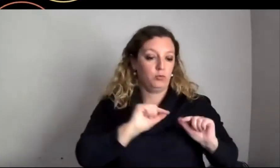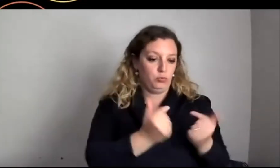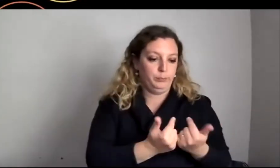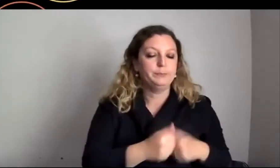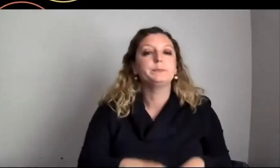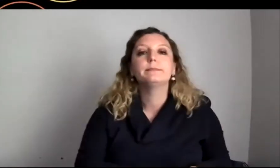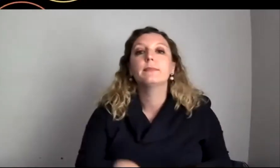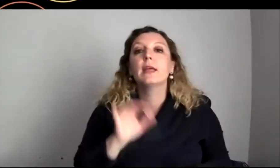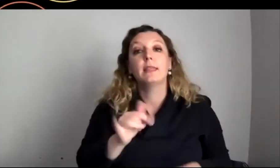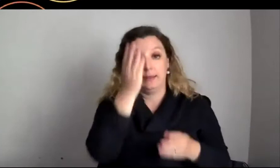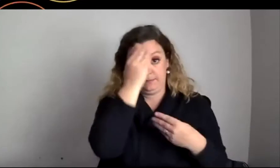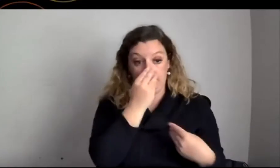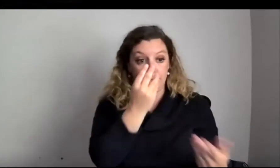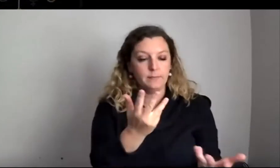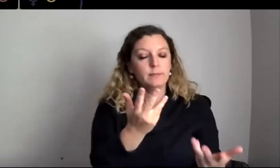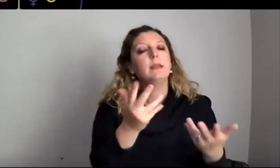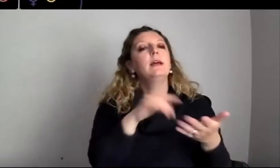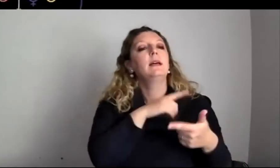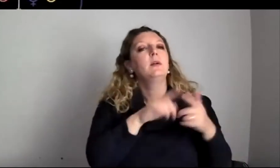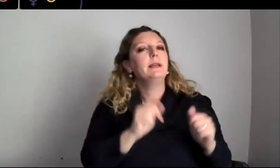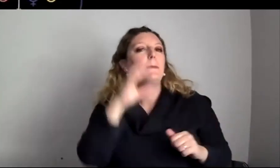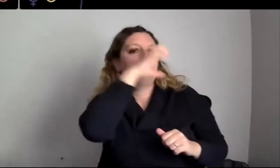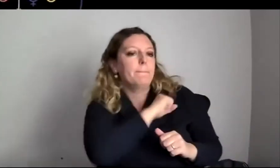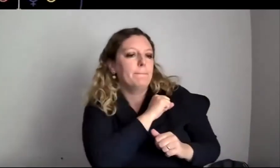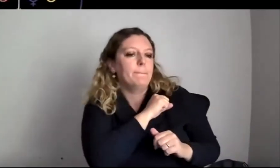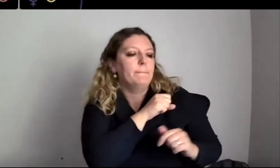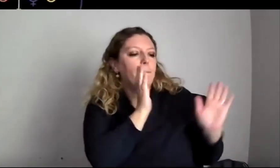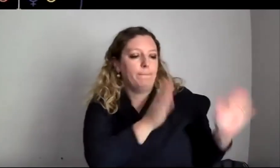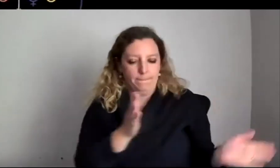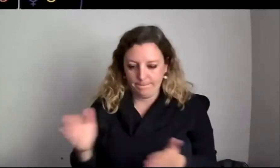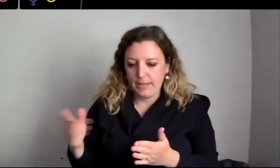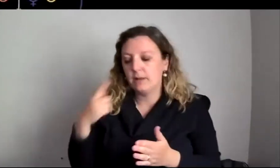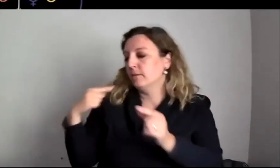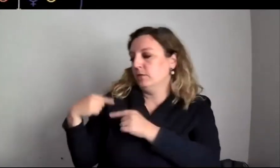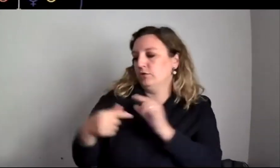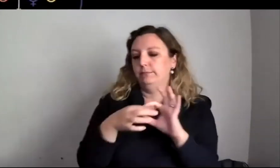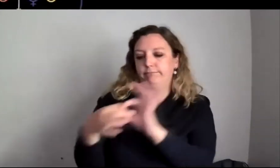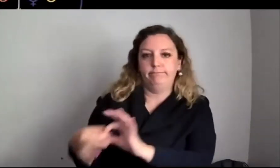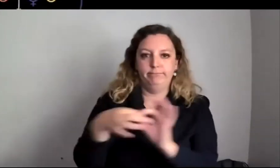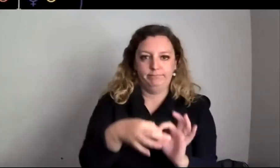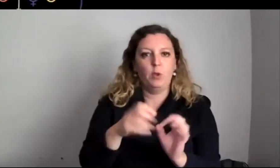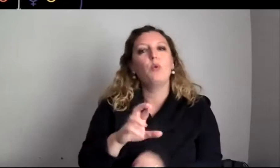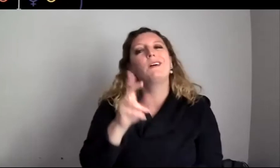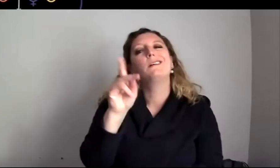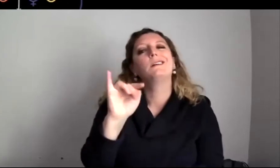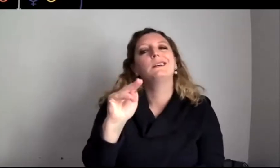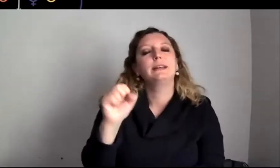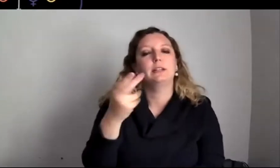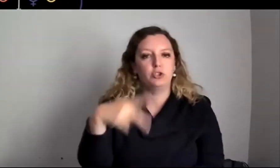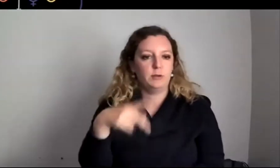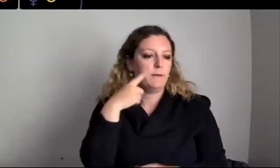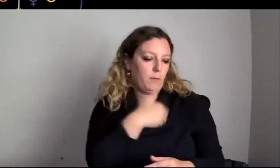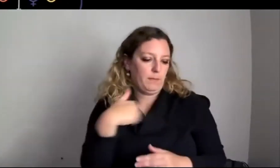populations. This information then allows us to estimate underlying patterns of genetic relatedness or kinship among members within a